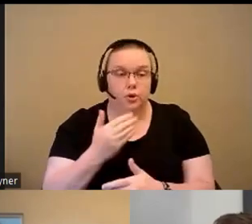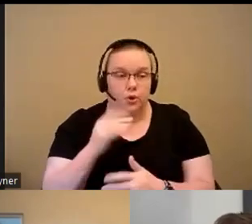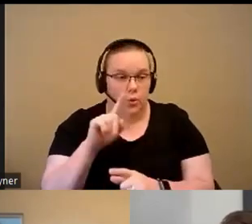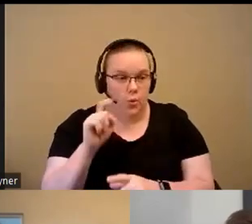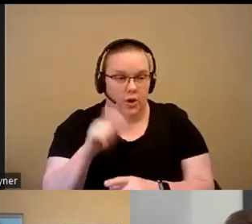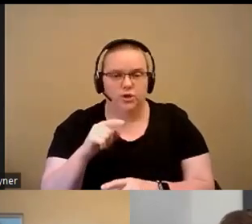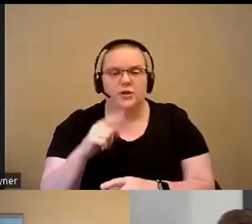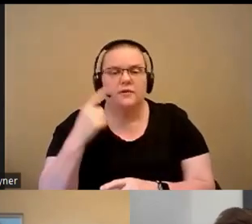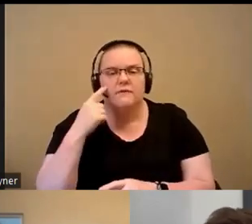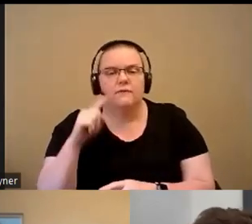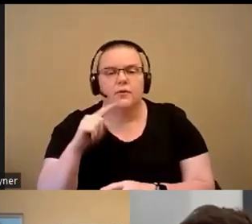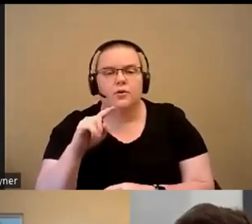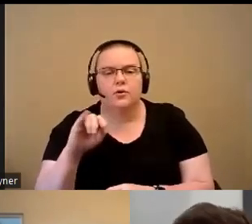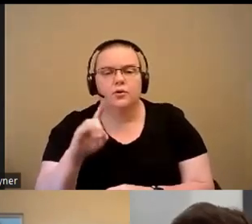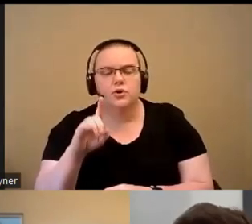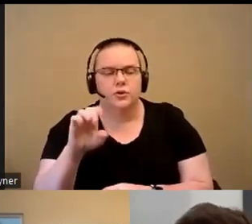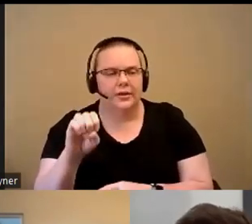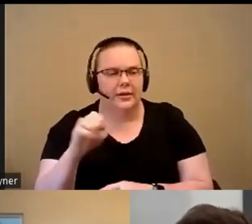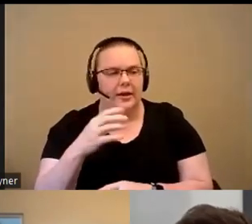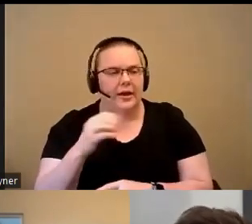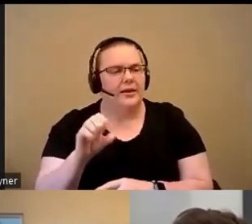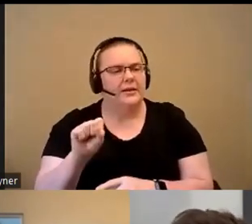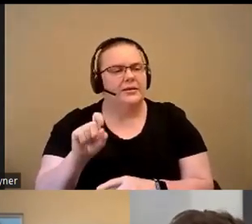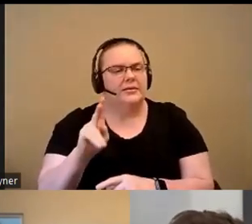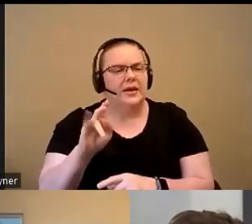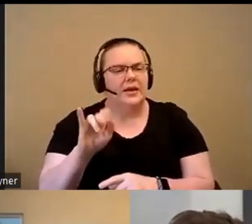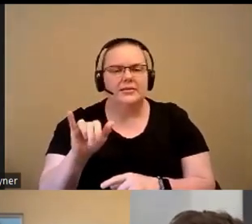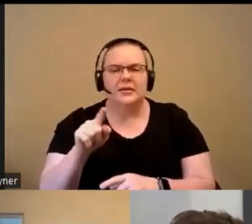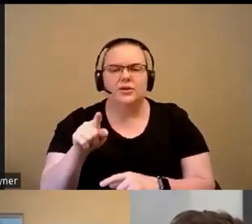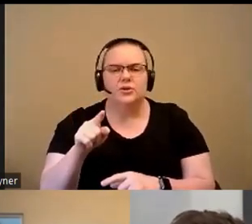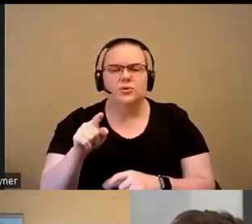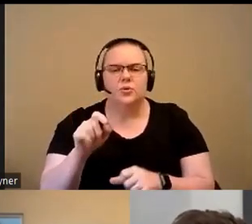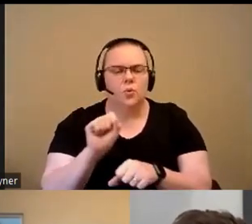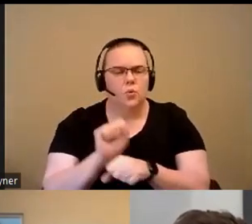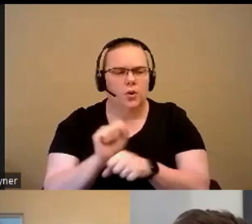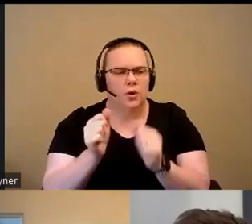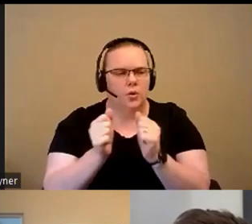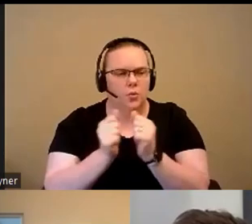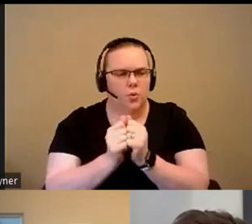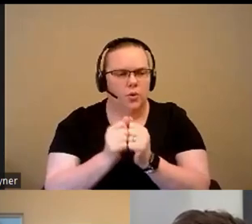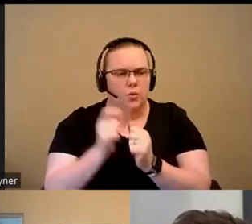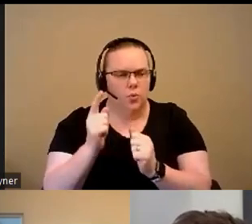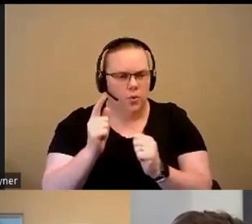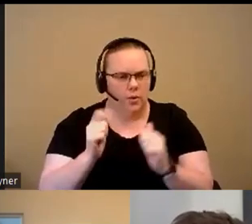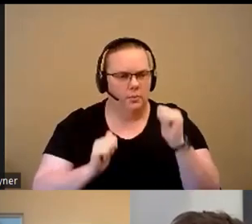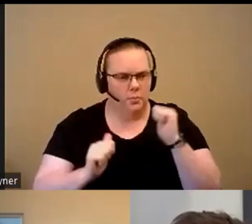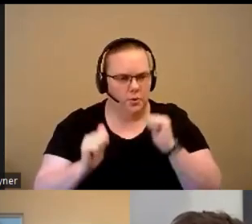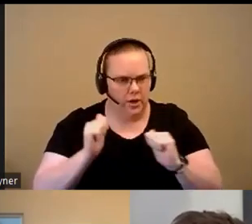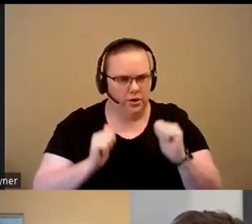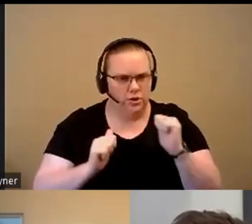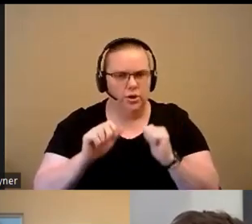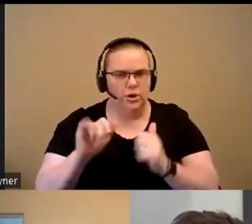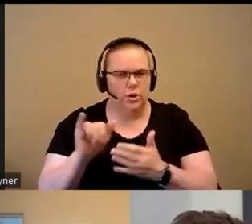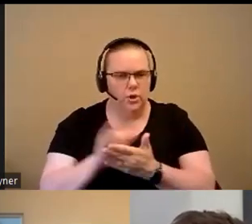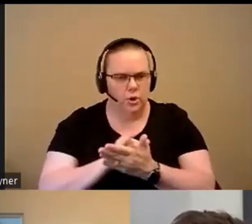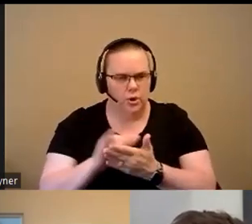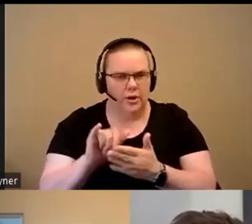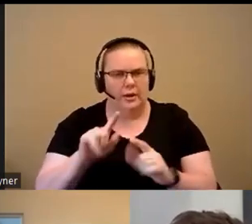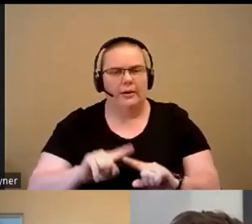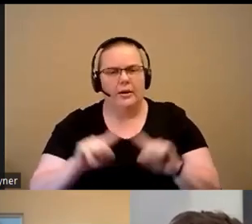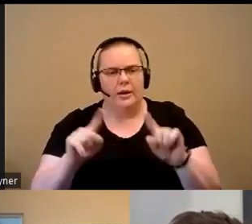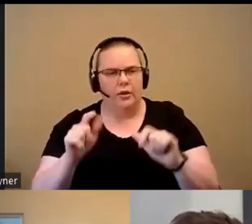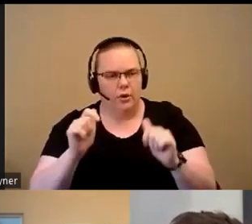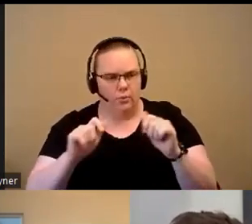And Stacy had a question here. I'm working with a theater company that will bring one production for run in New York City in October and a different production for